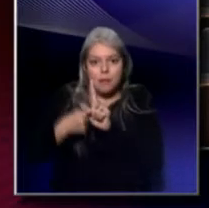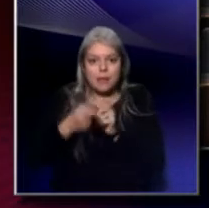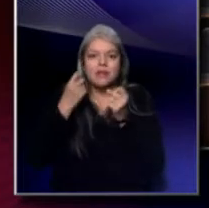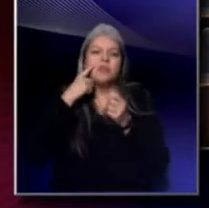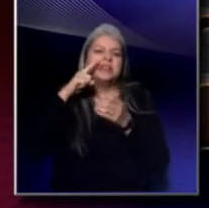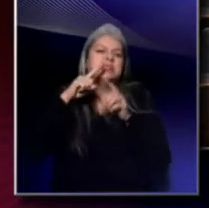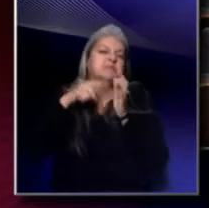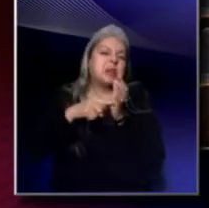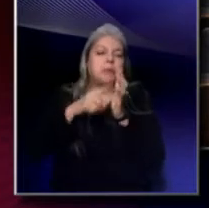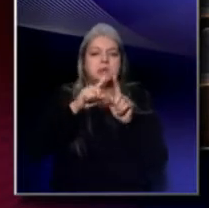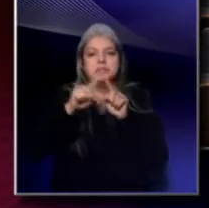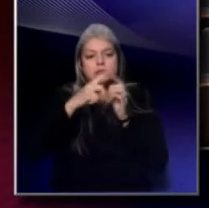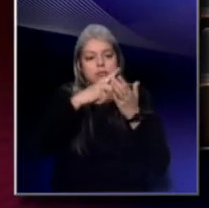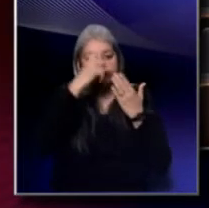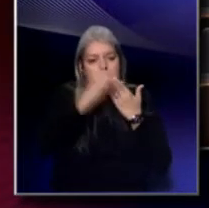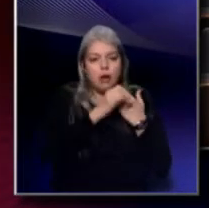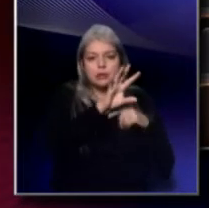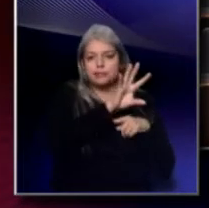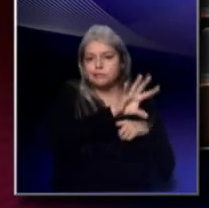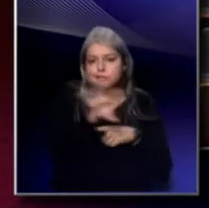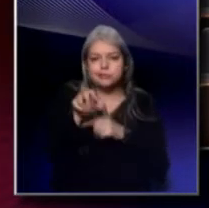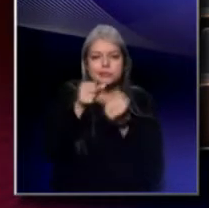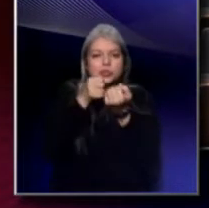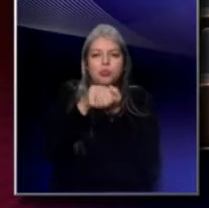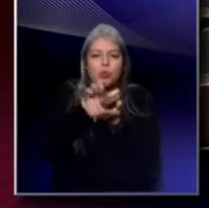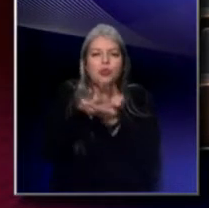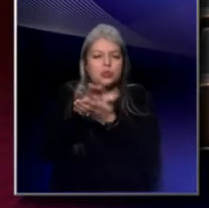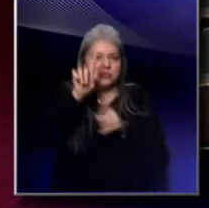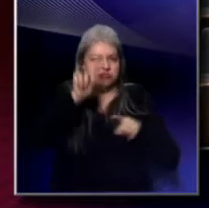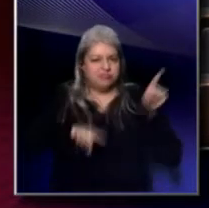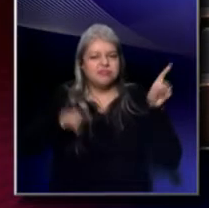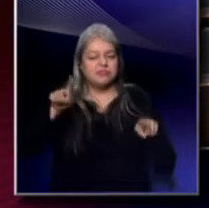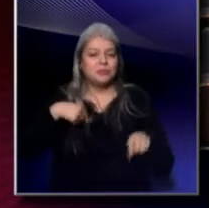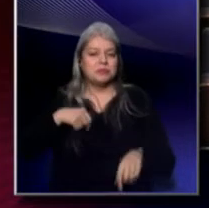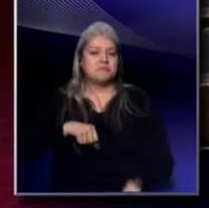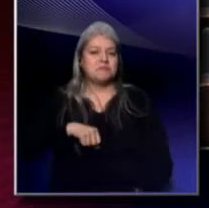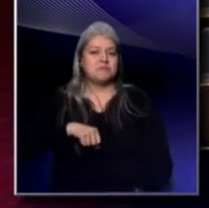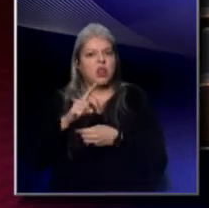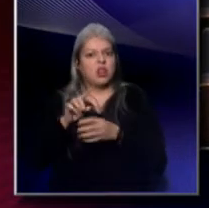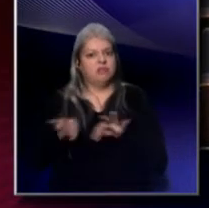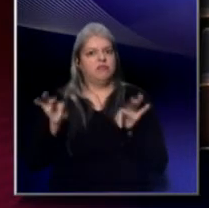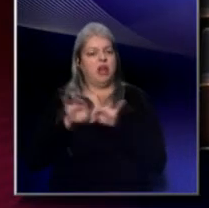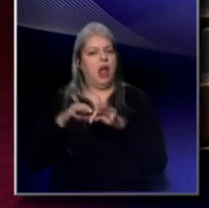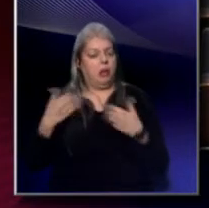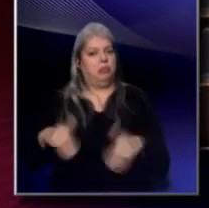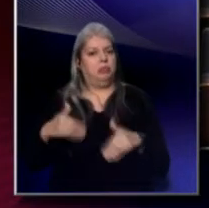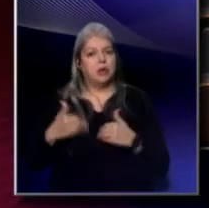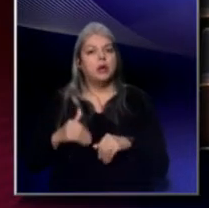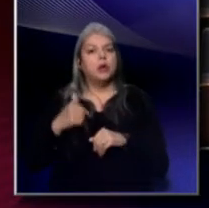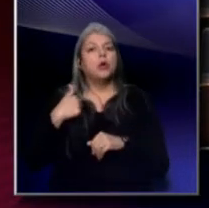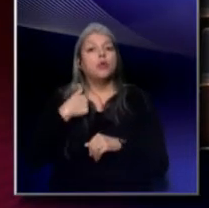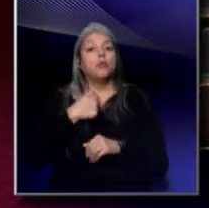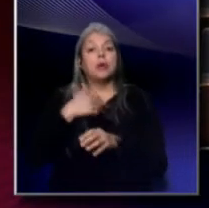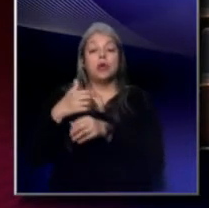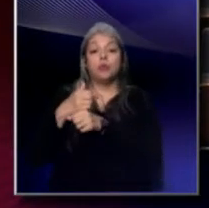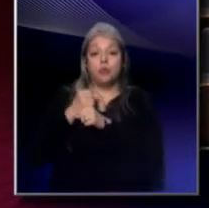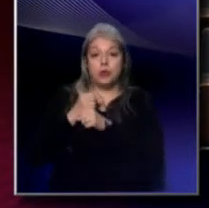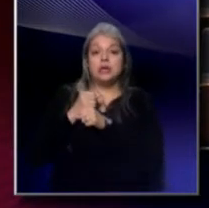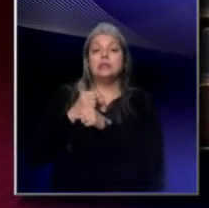support for the schools, things like that. So we're very proud of that. The fourth is industry standard on participation rates